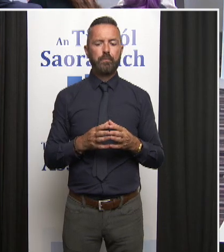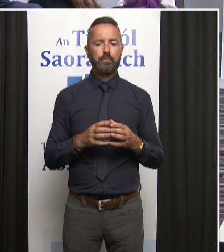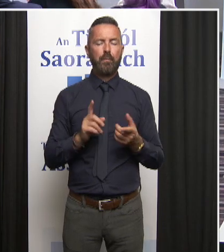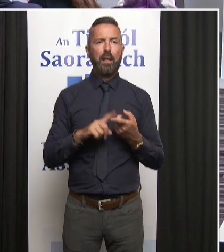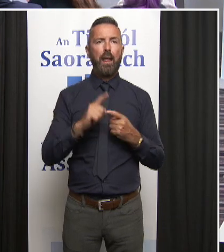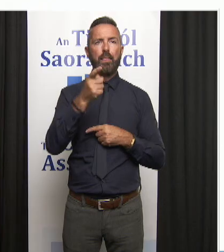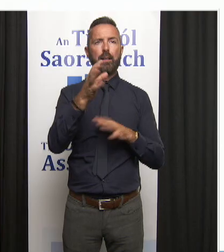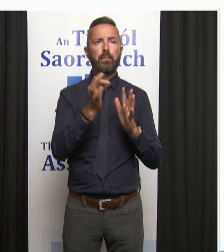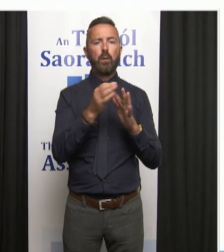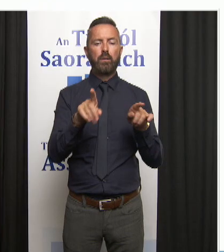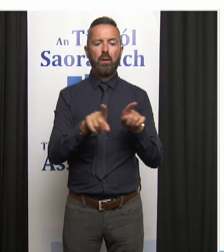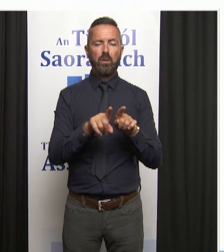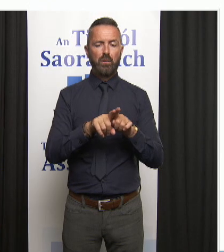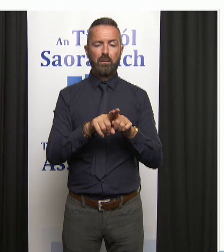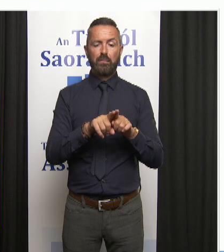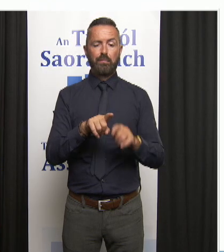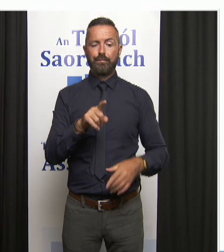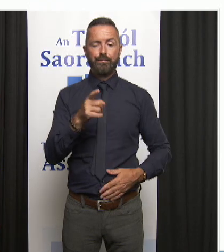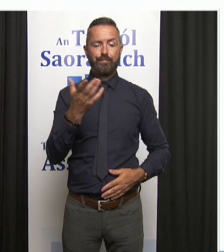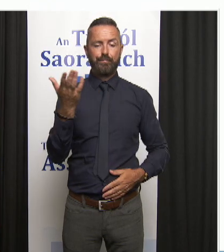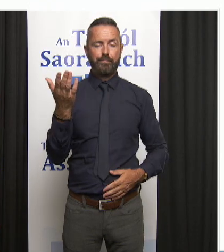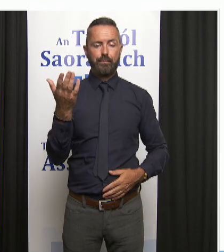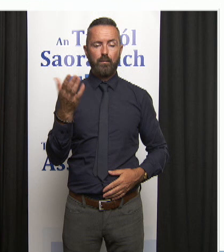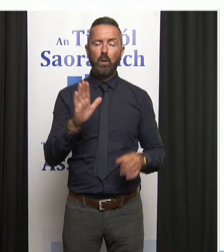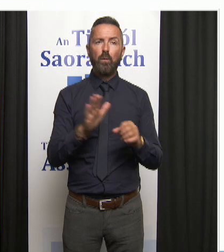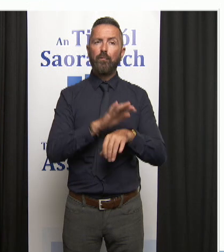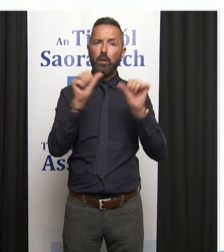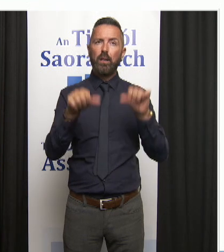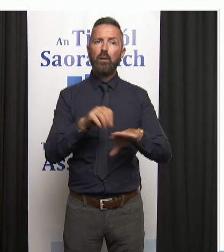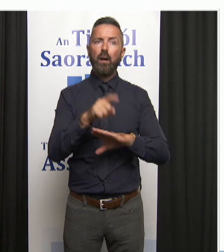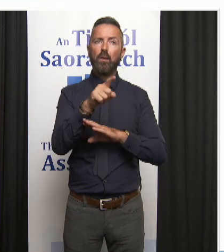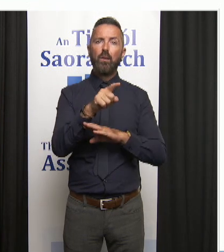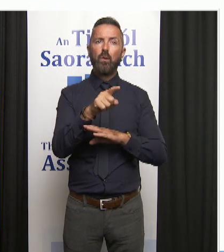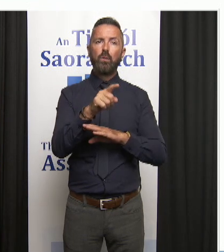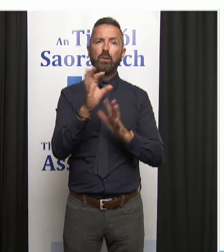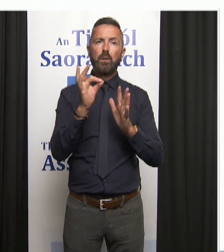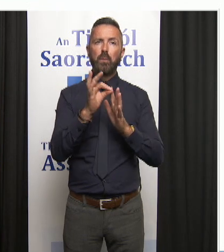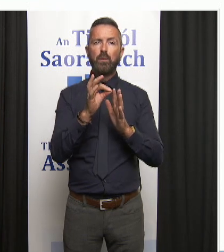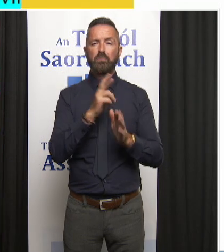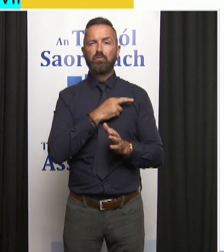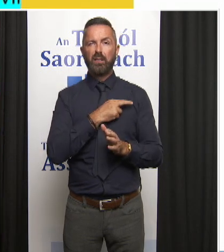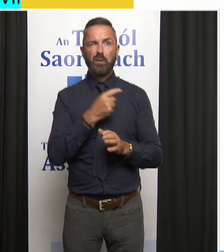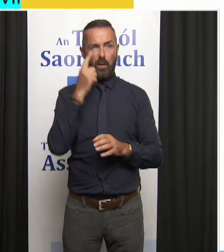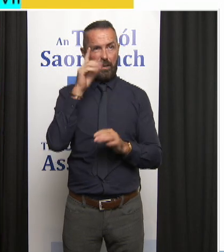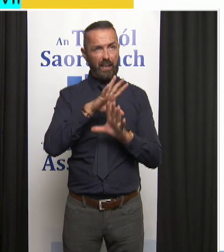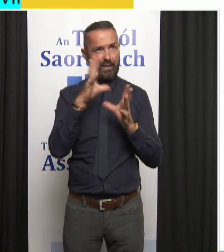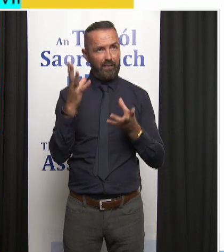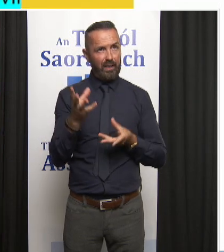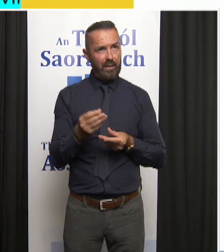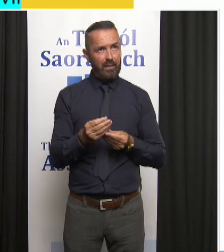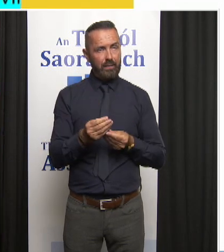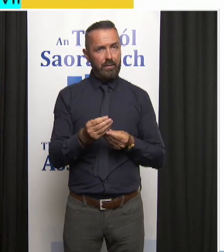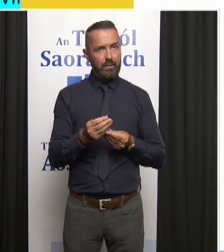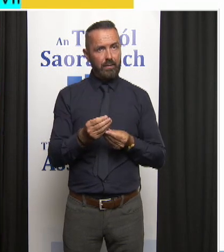well, I mean, they're all on the sheets. We kind of, we unanimously kind of agreed on those as well. So I think that's